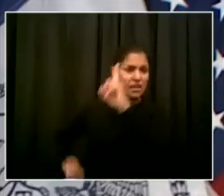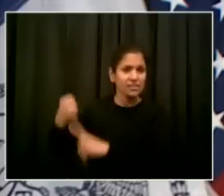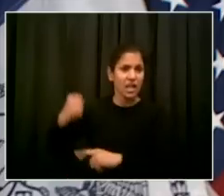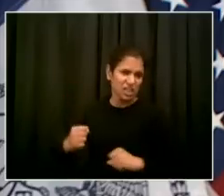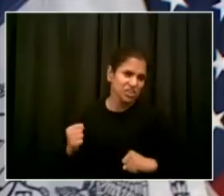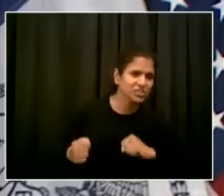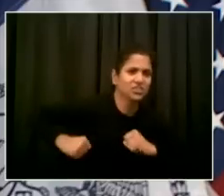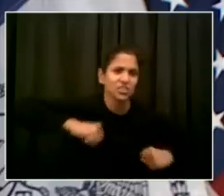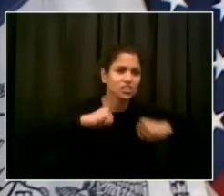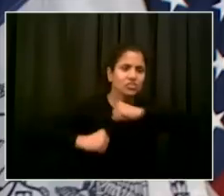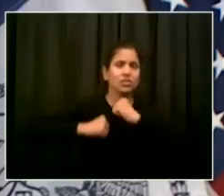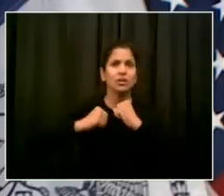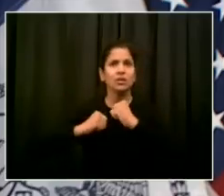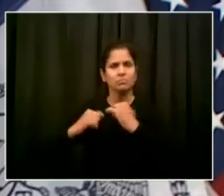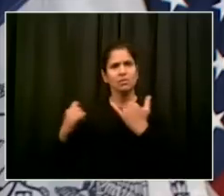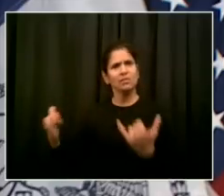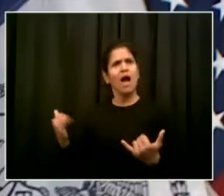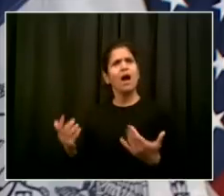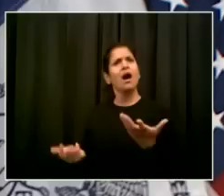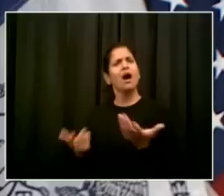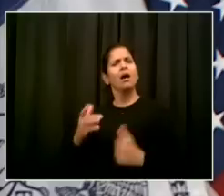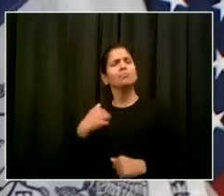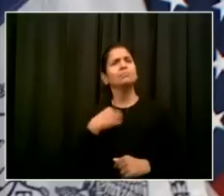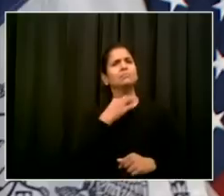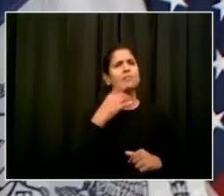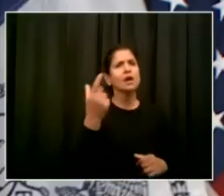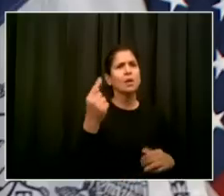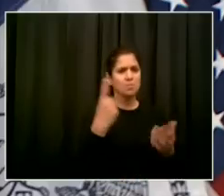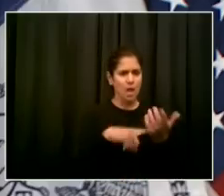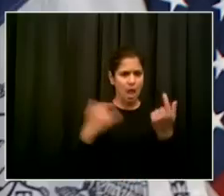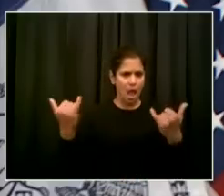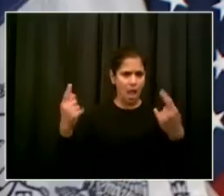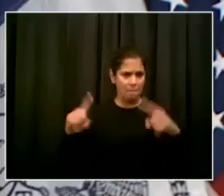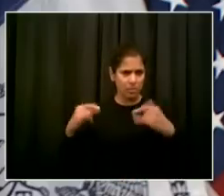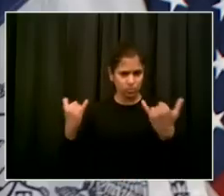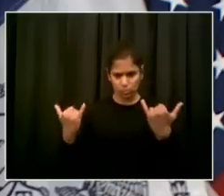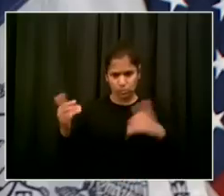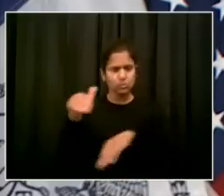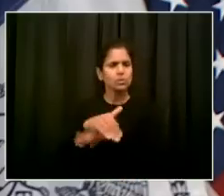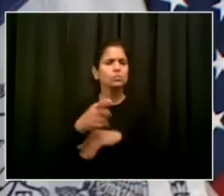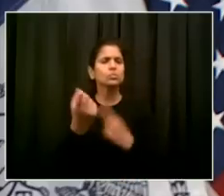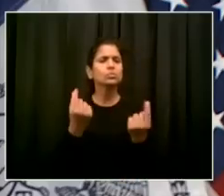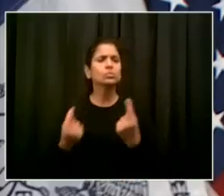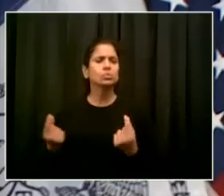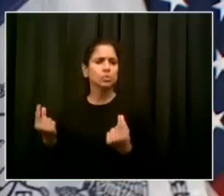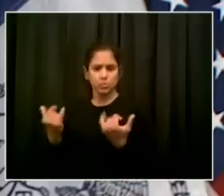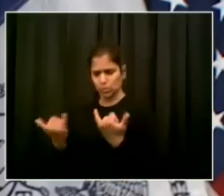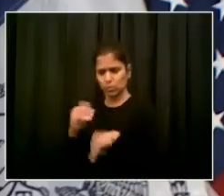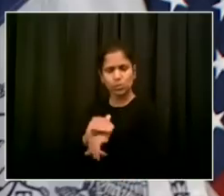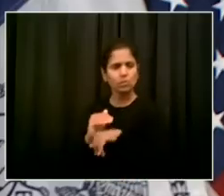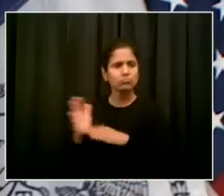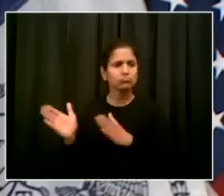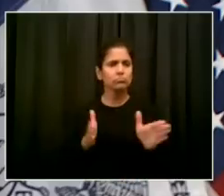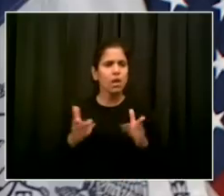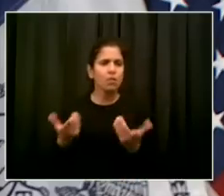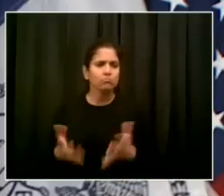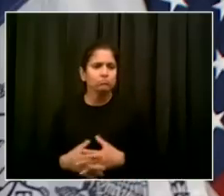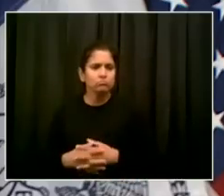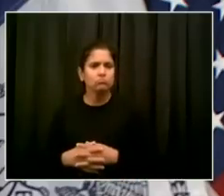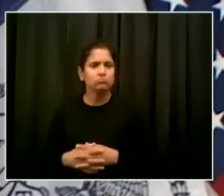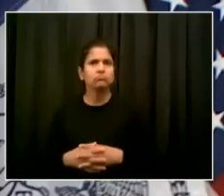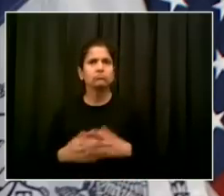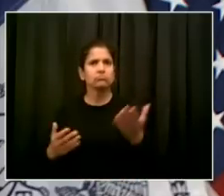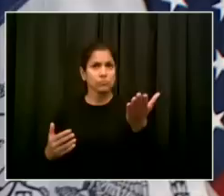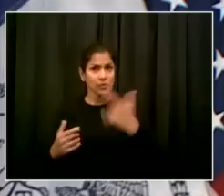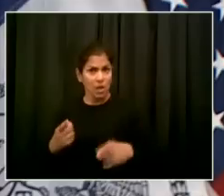in effect. It means that you can only have 10 people in a synagogue, and there's no